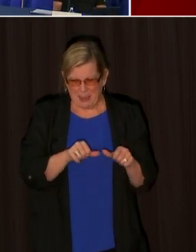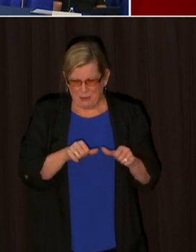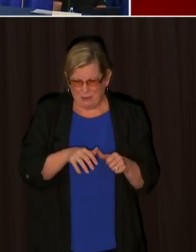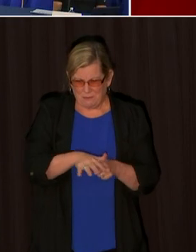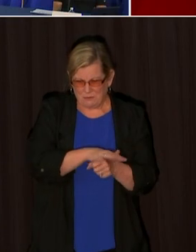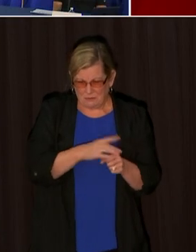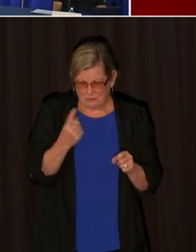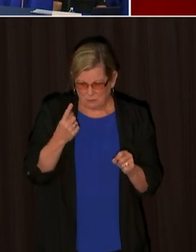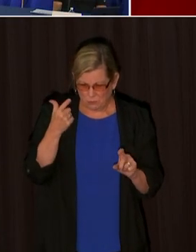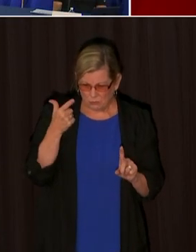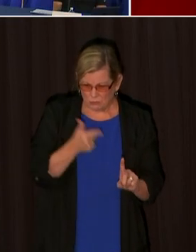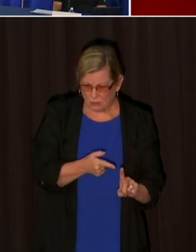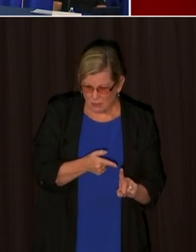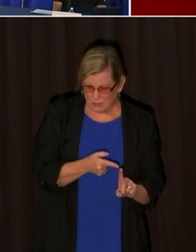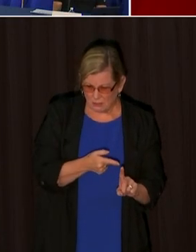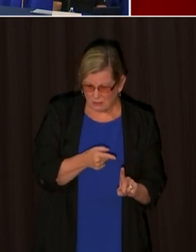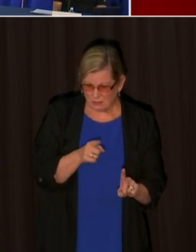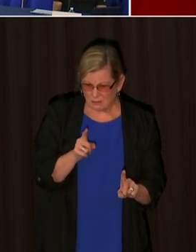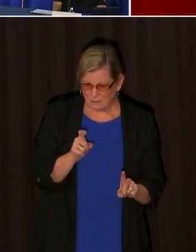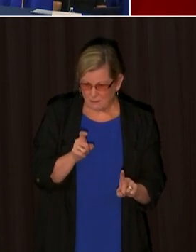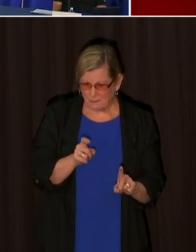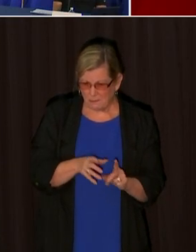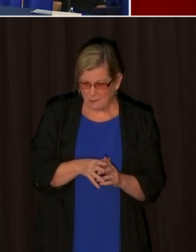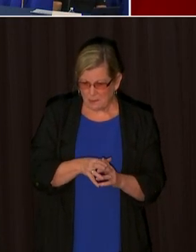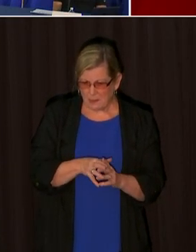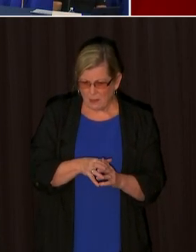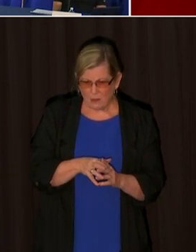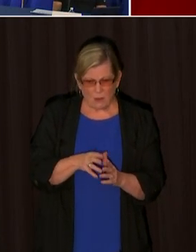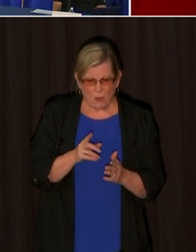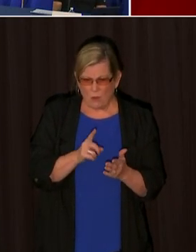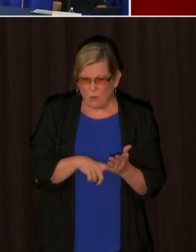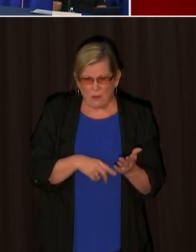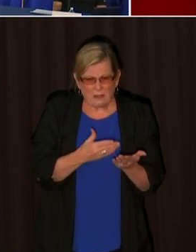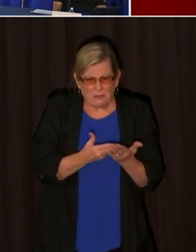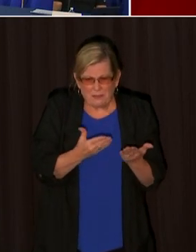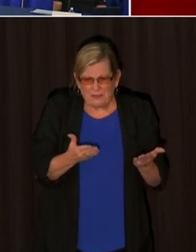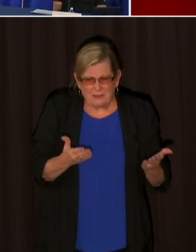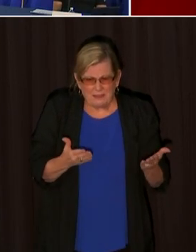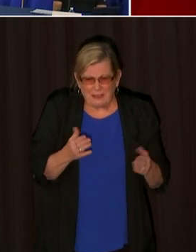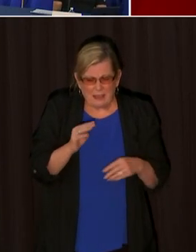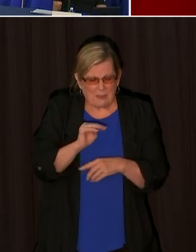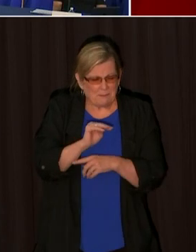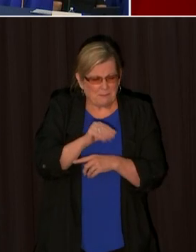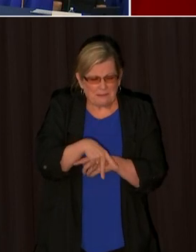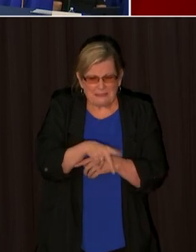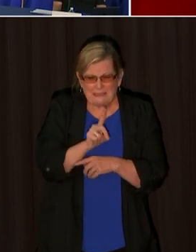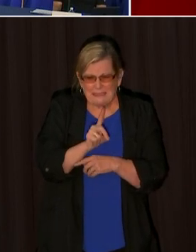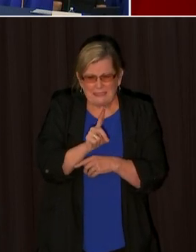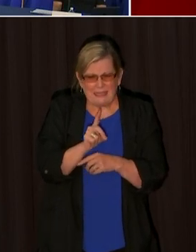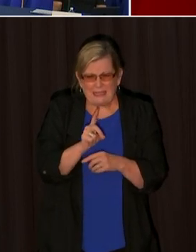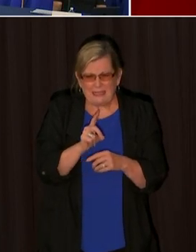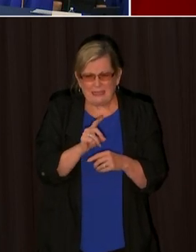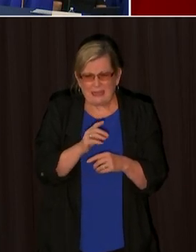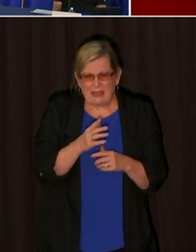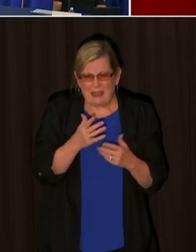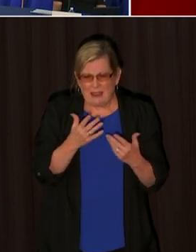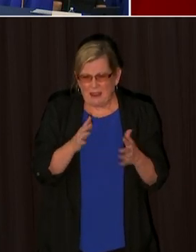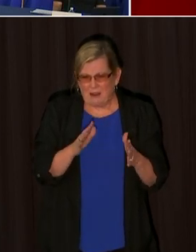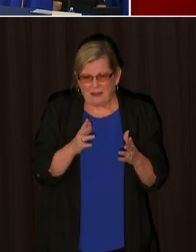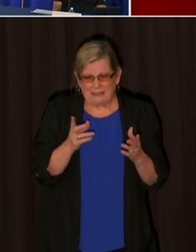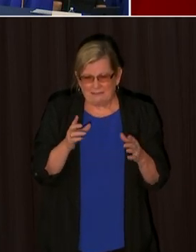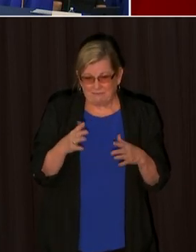were firing what MPD said looked like semi-automatic weapons. There was surveillance video for that